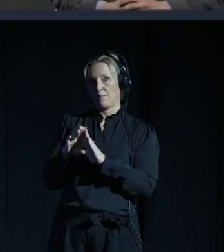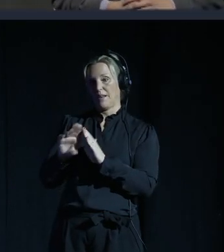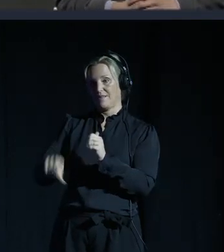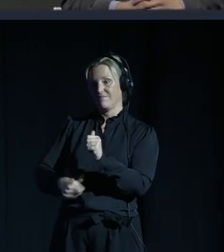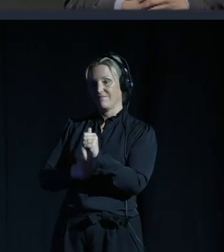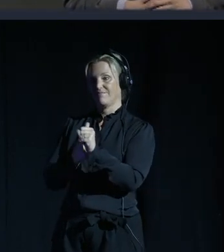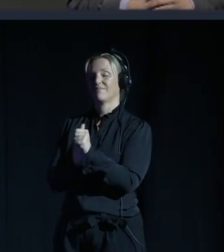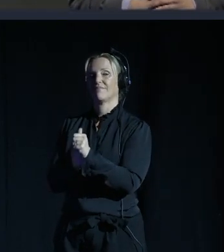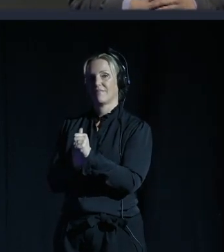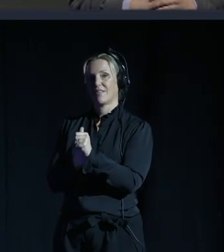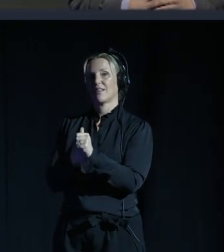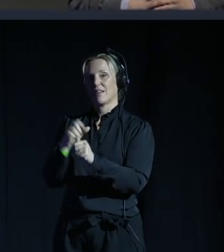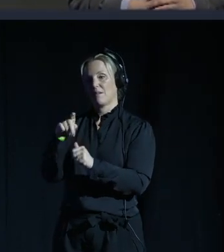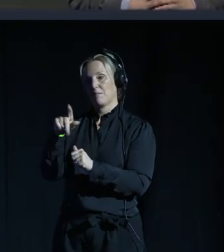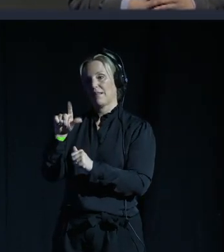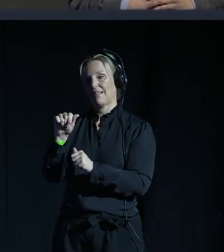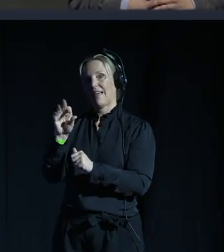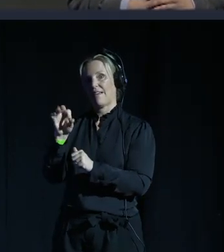Cloud.